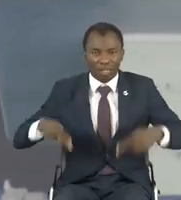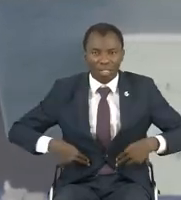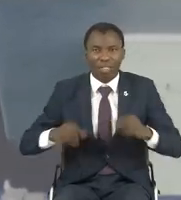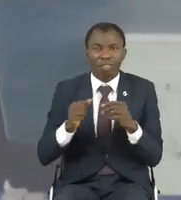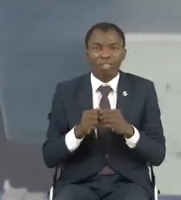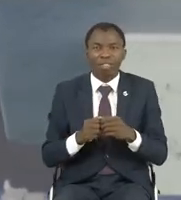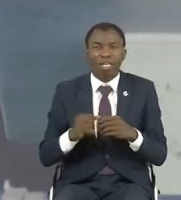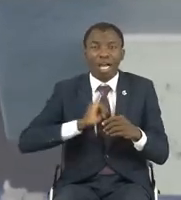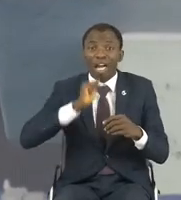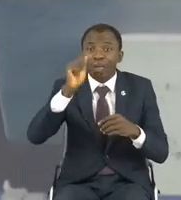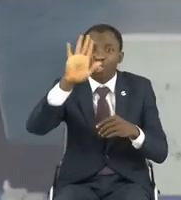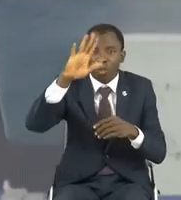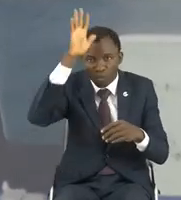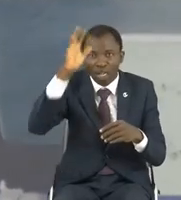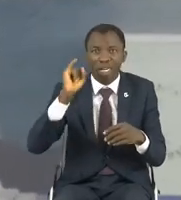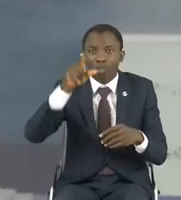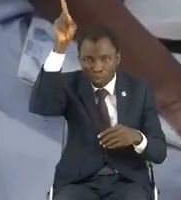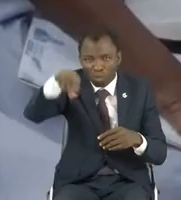now. You must be healthy.